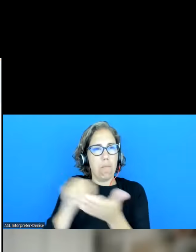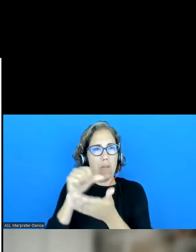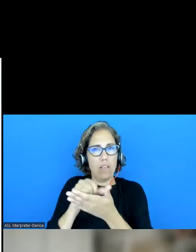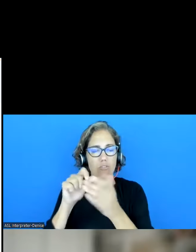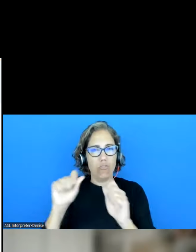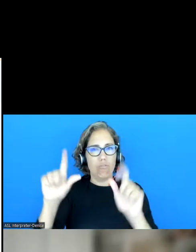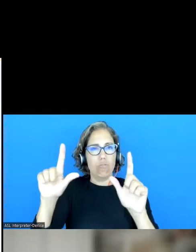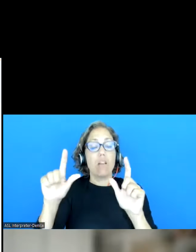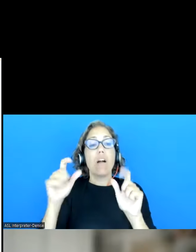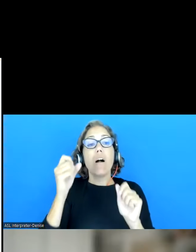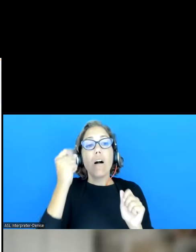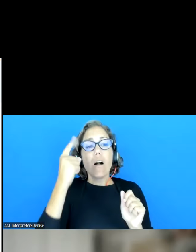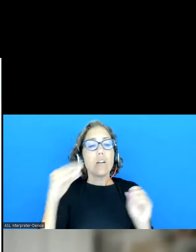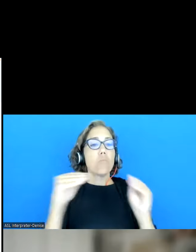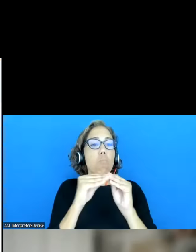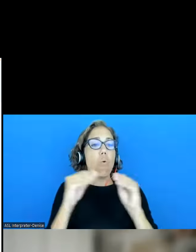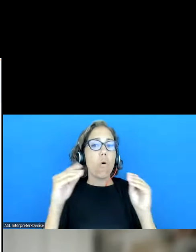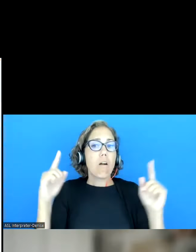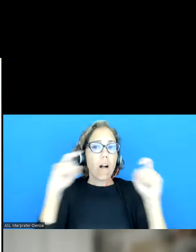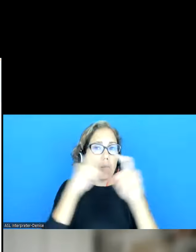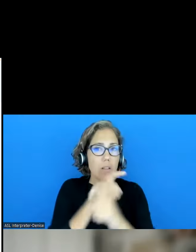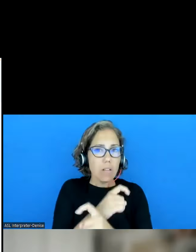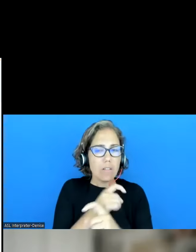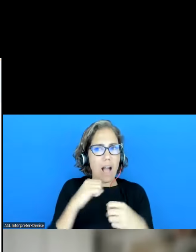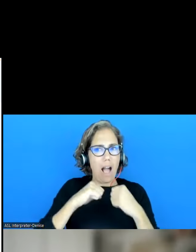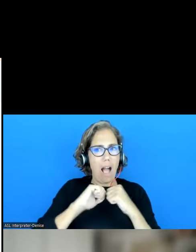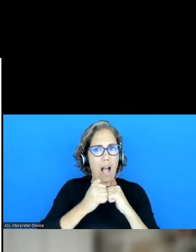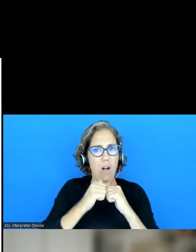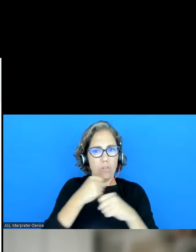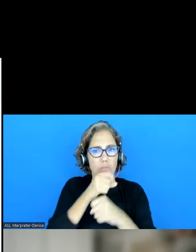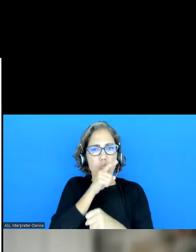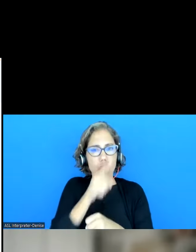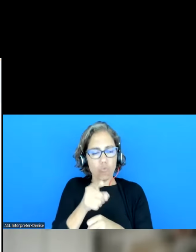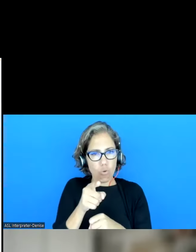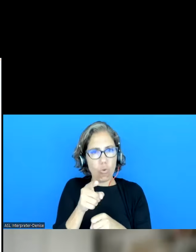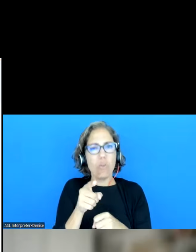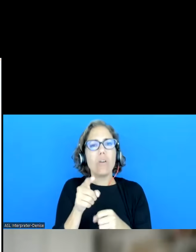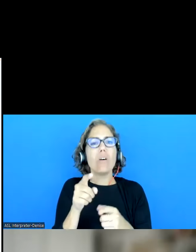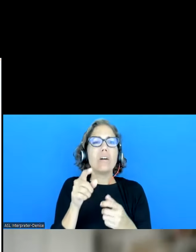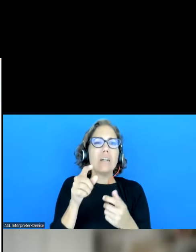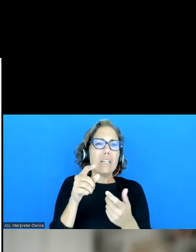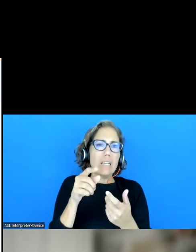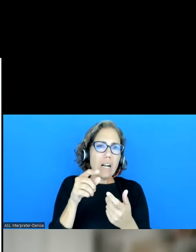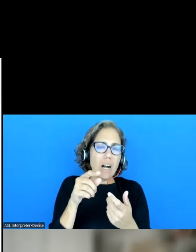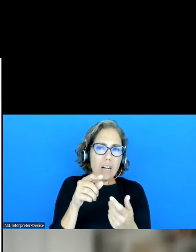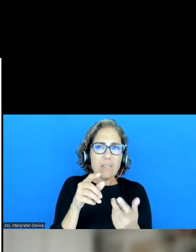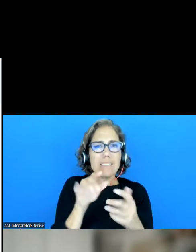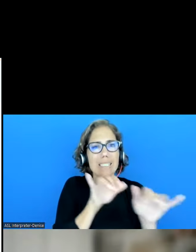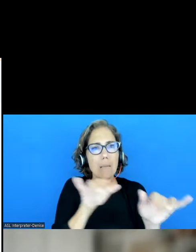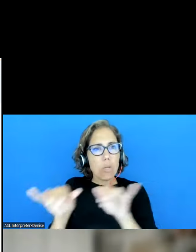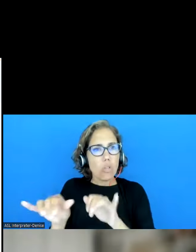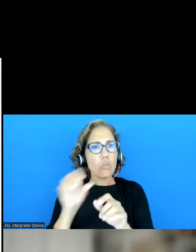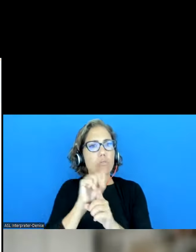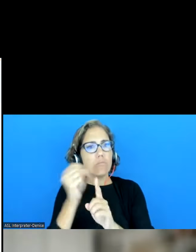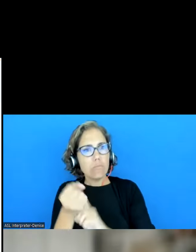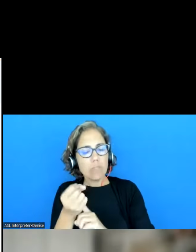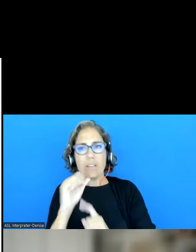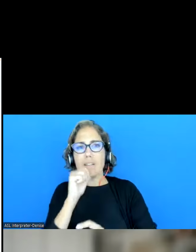more complicated to understand how I will make sure that similar conditions, similar scenarios will not present